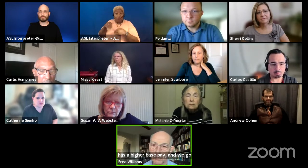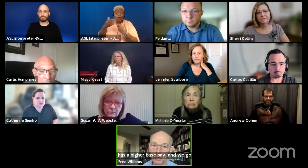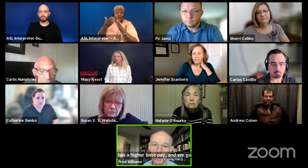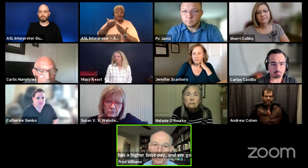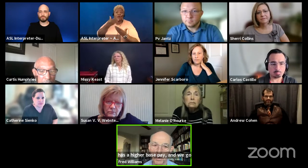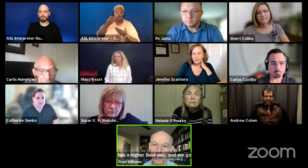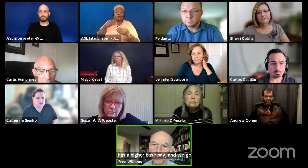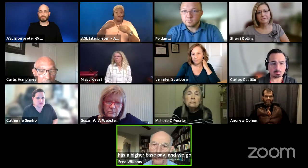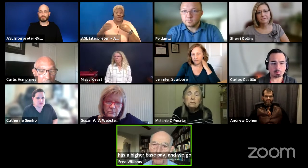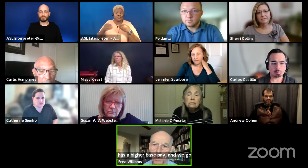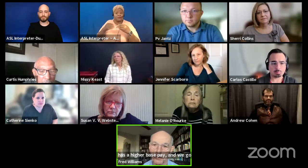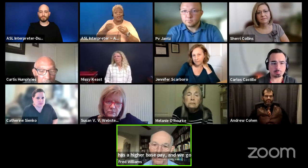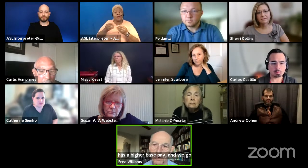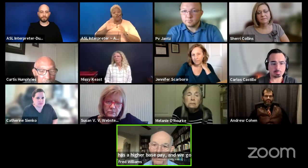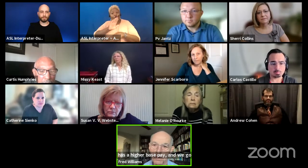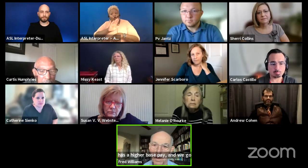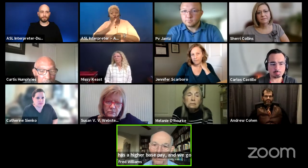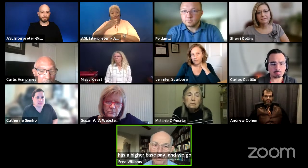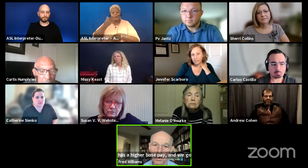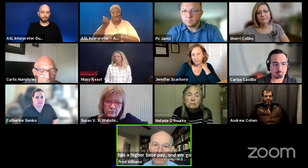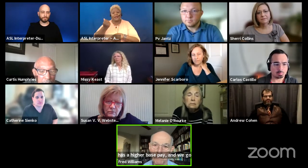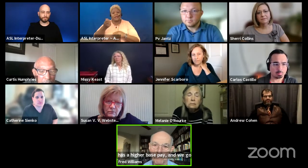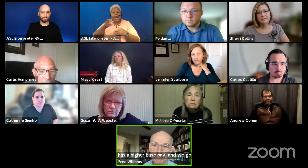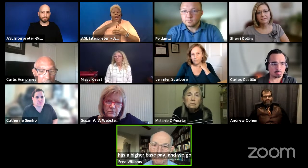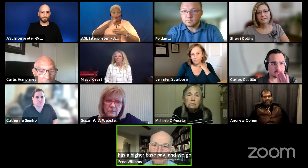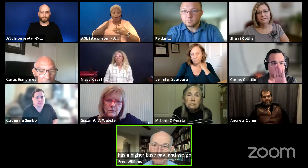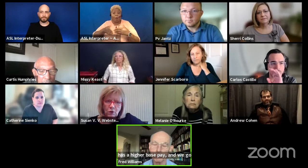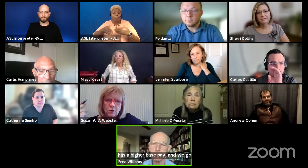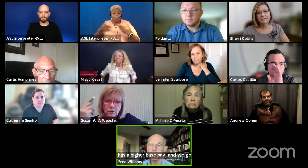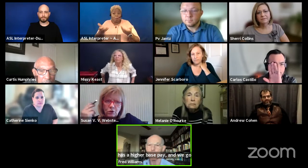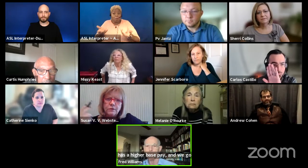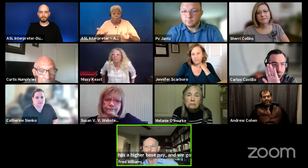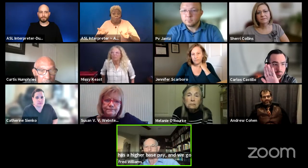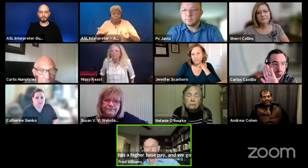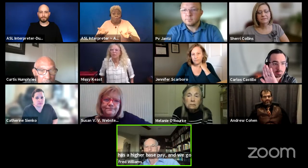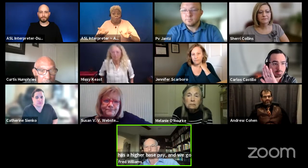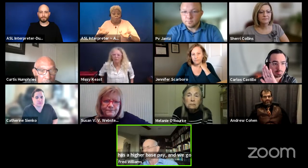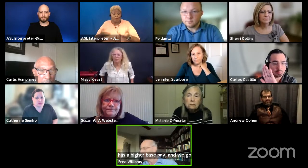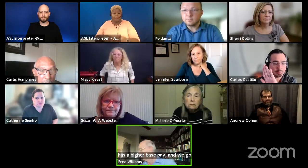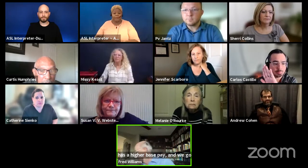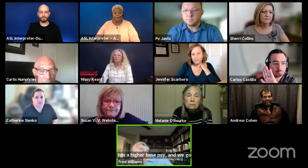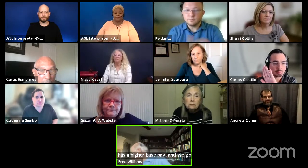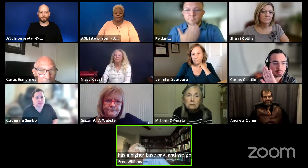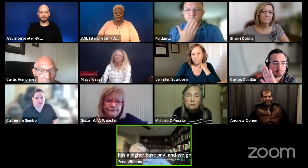most flexibility and give her the best outcome.